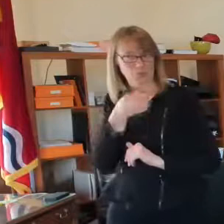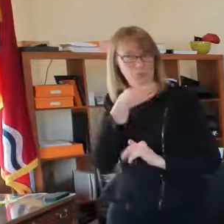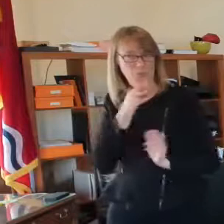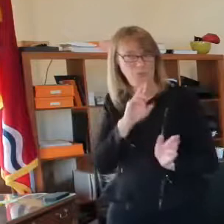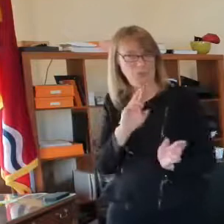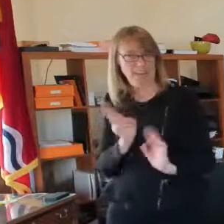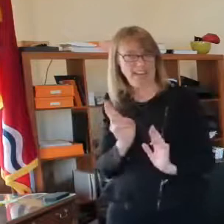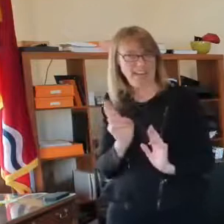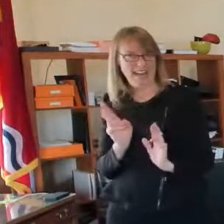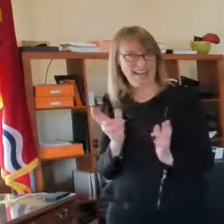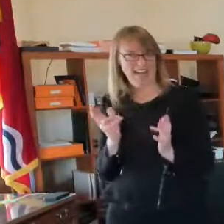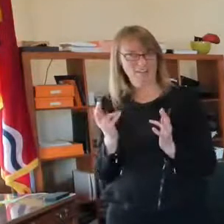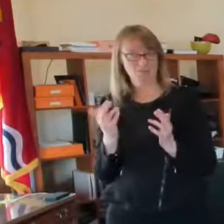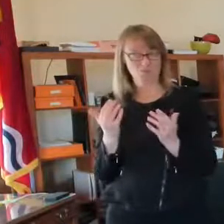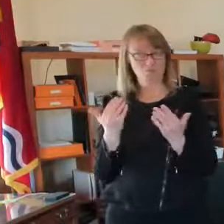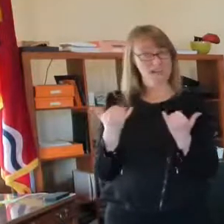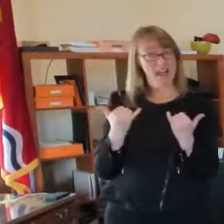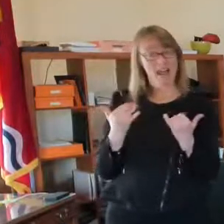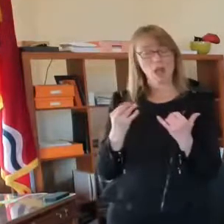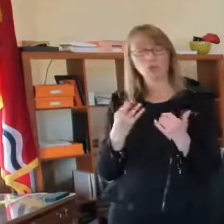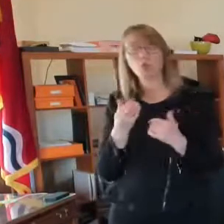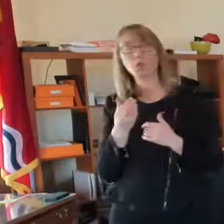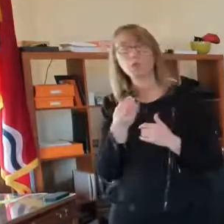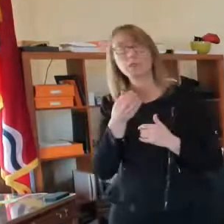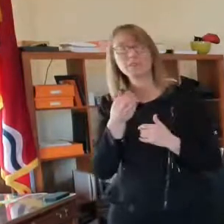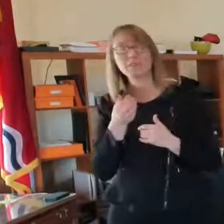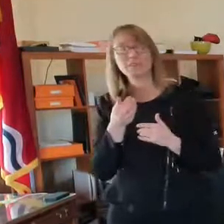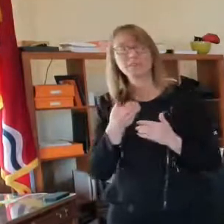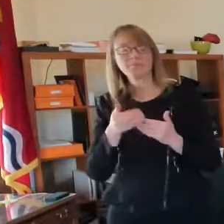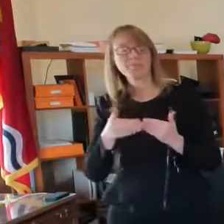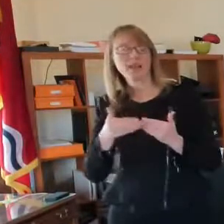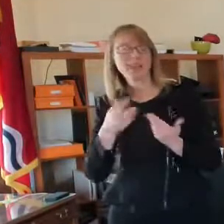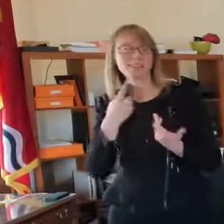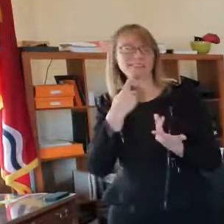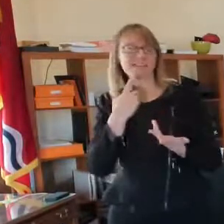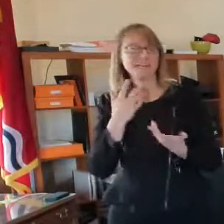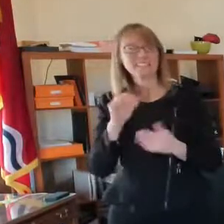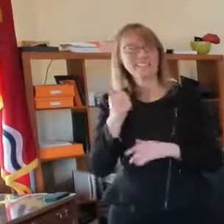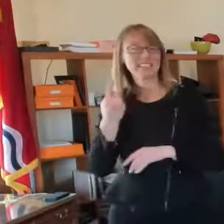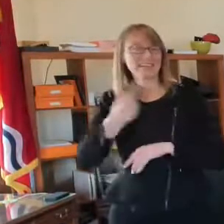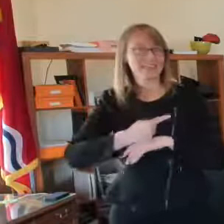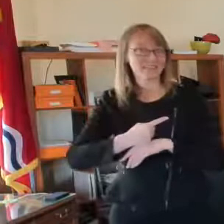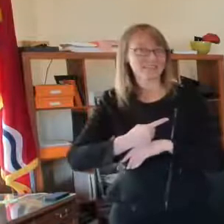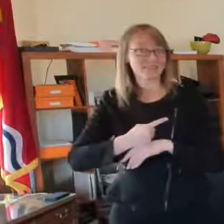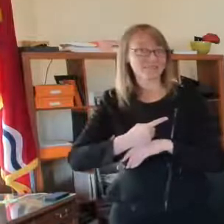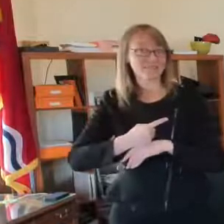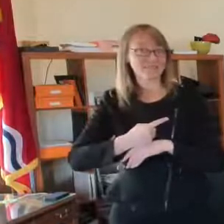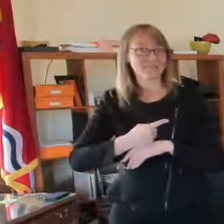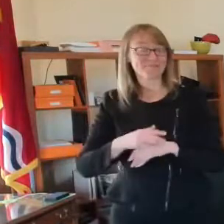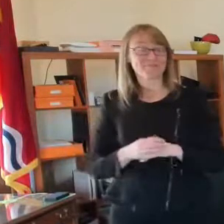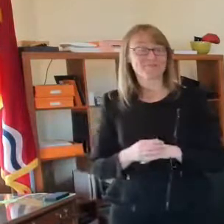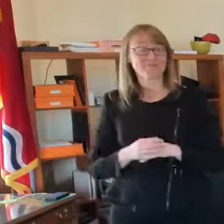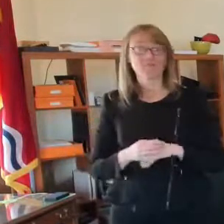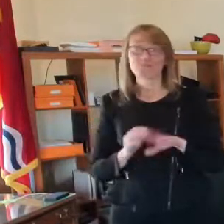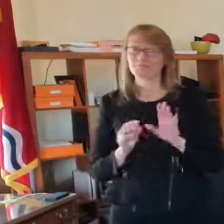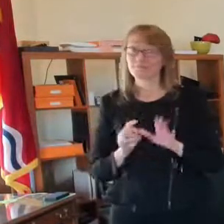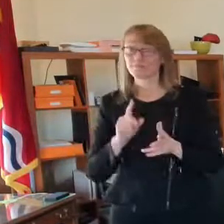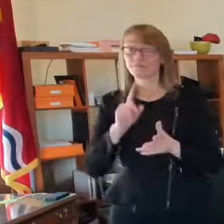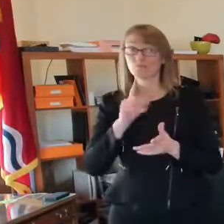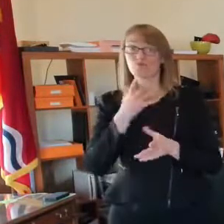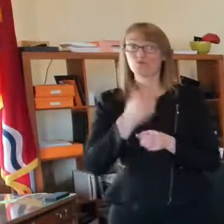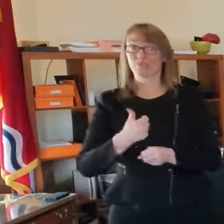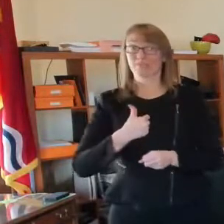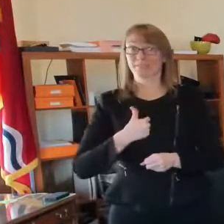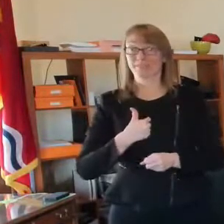some of them up anyway within the next 10 days. I'm going to say. Believe me, as soon as there are a few of